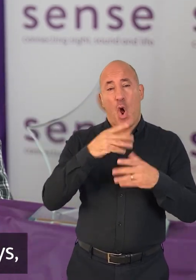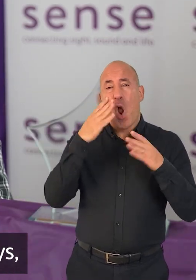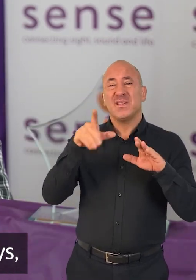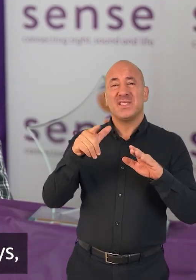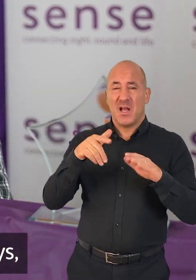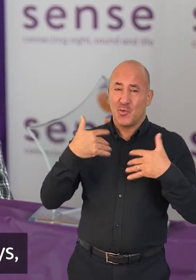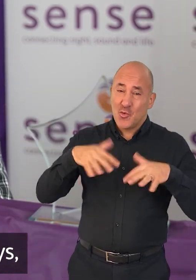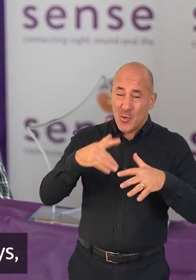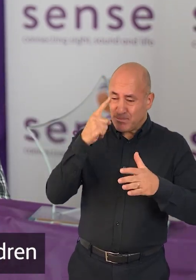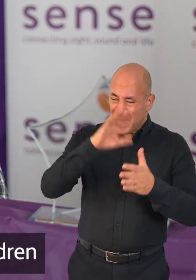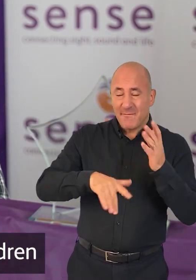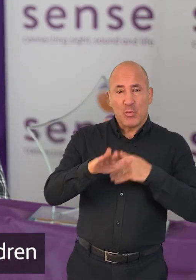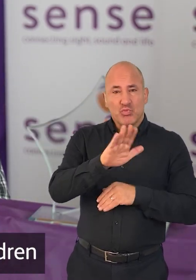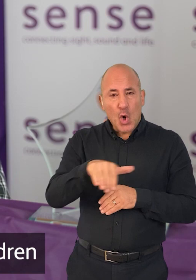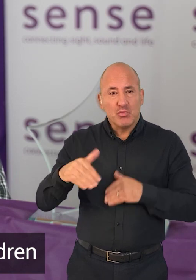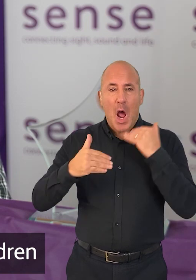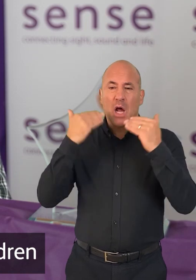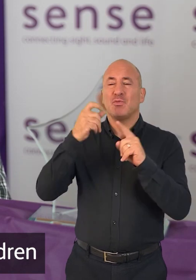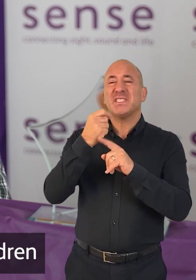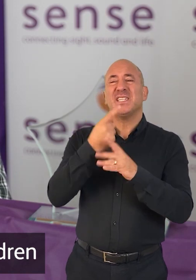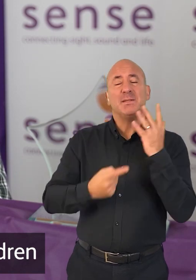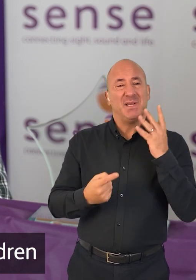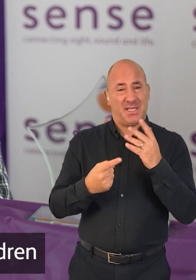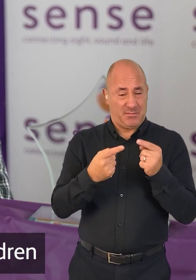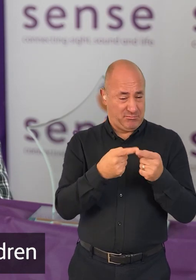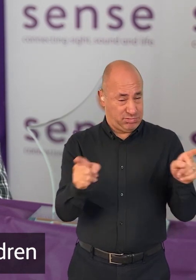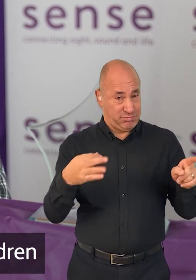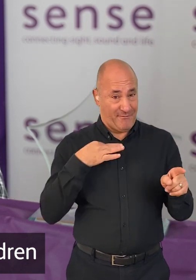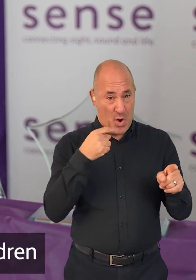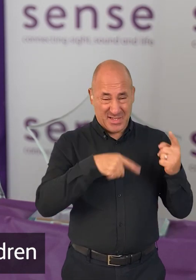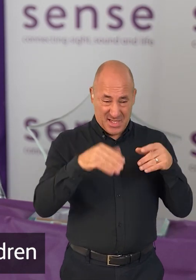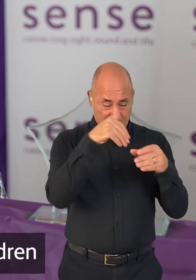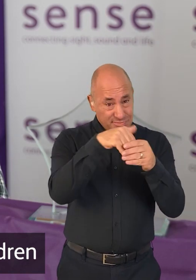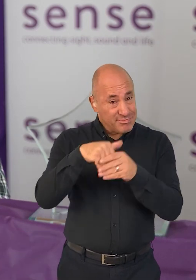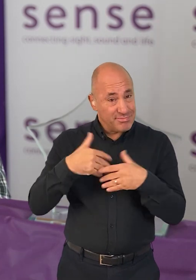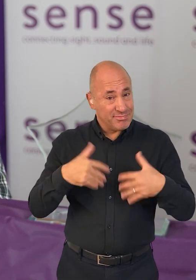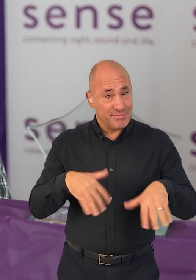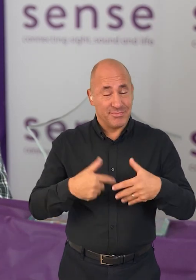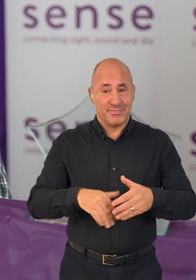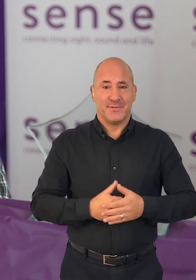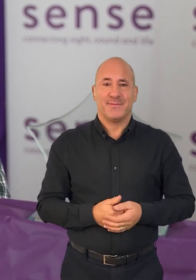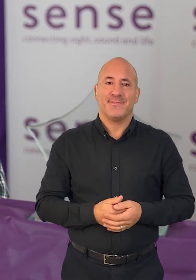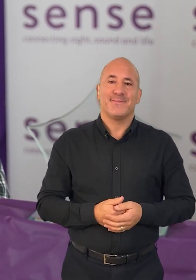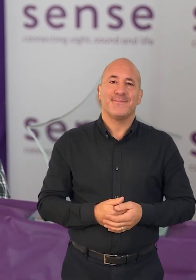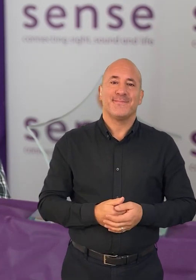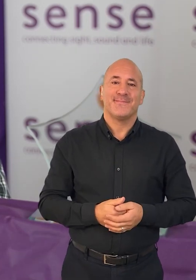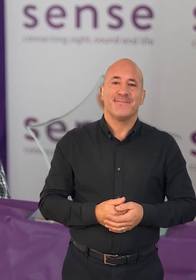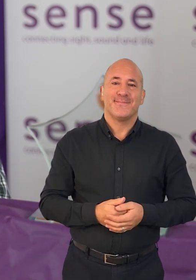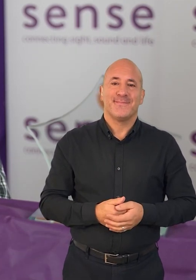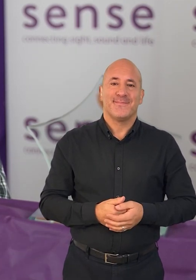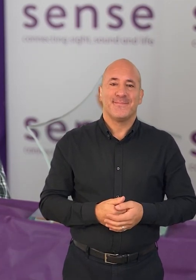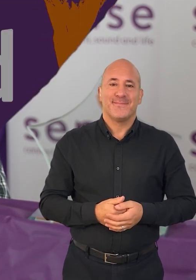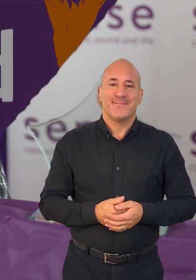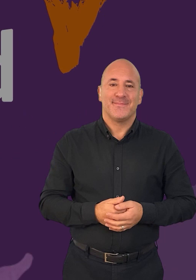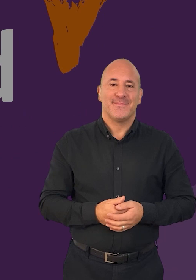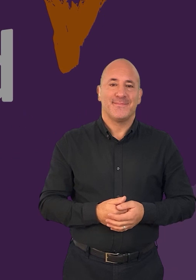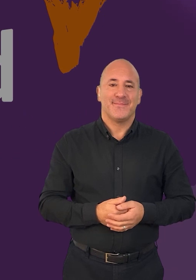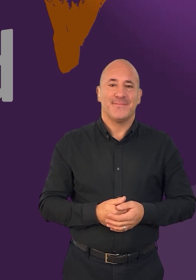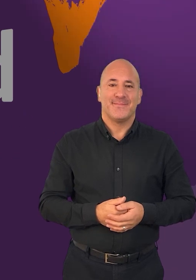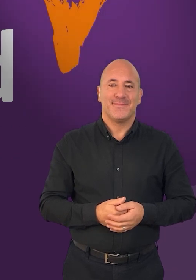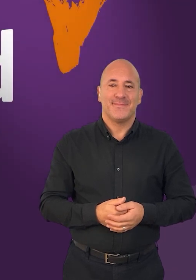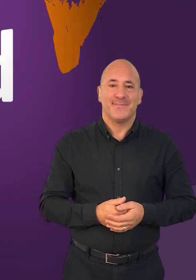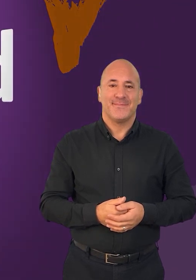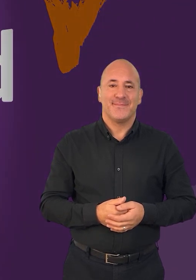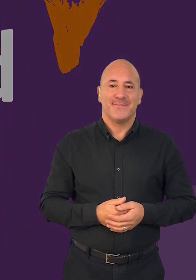Sense holidays, delivering incredible experiences to children and adults with disabilities.